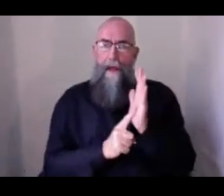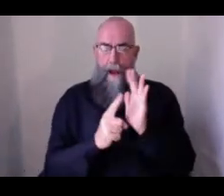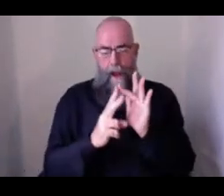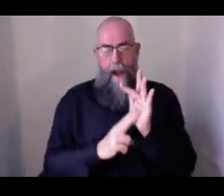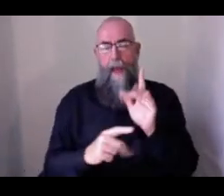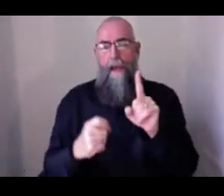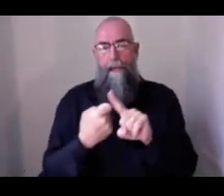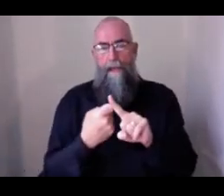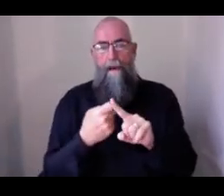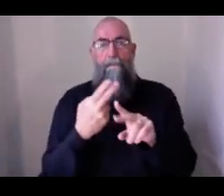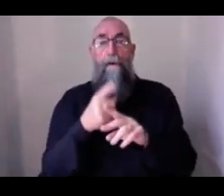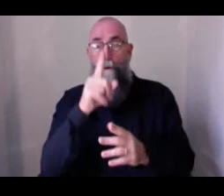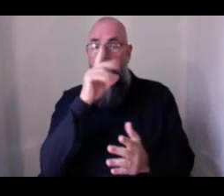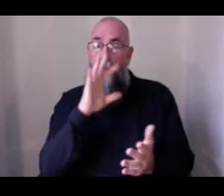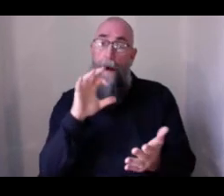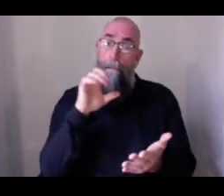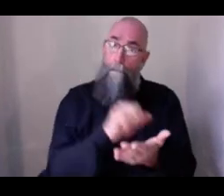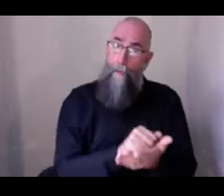to book in